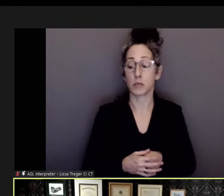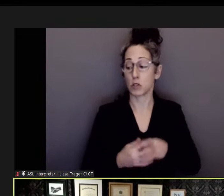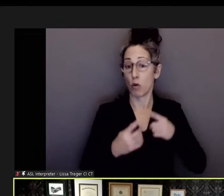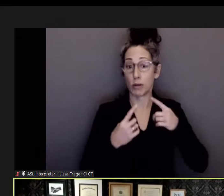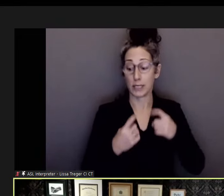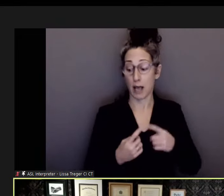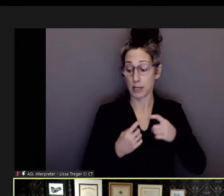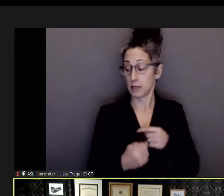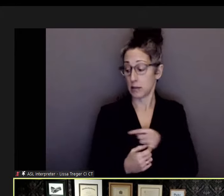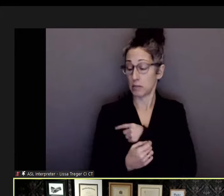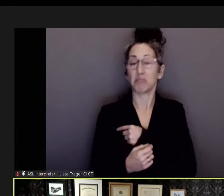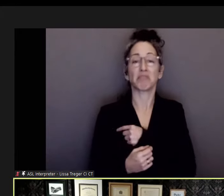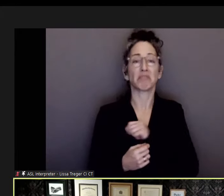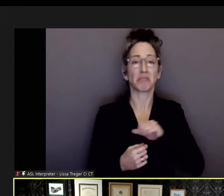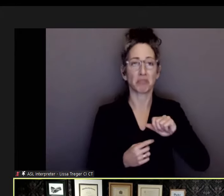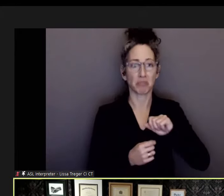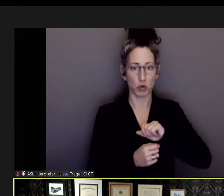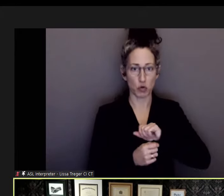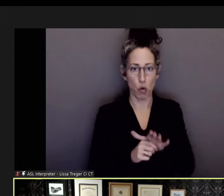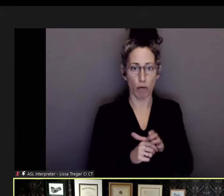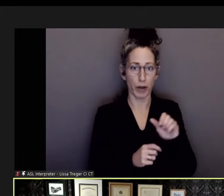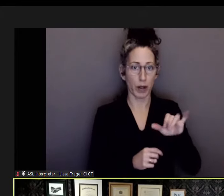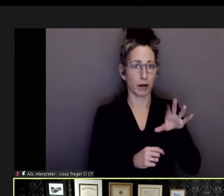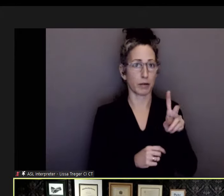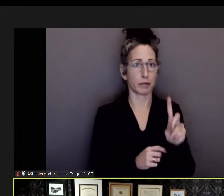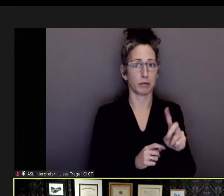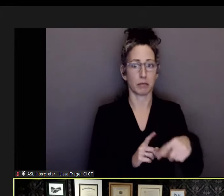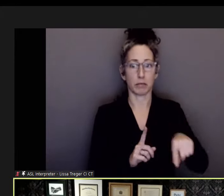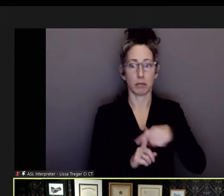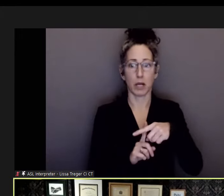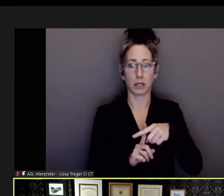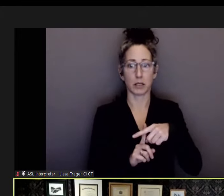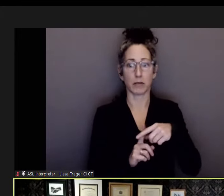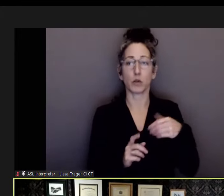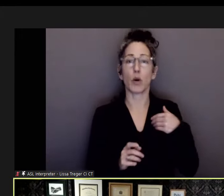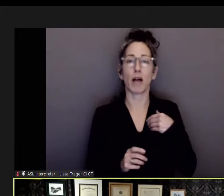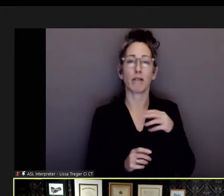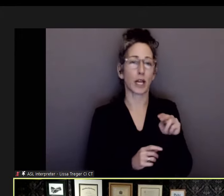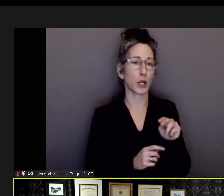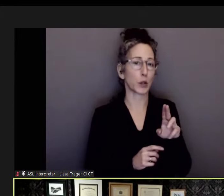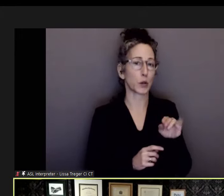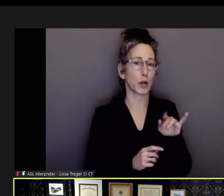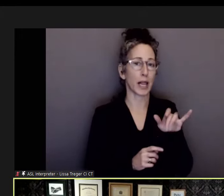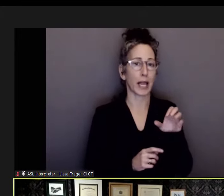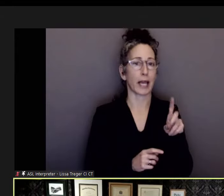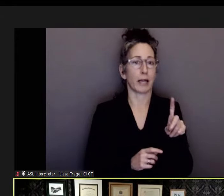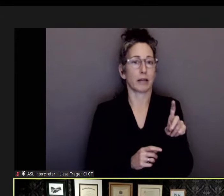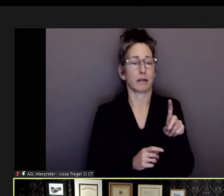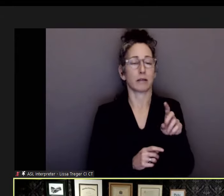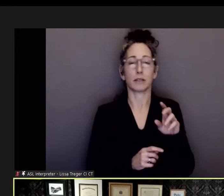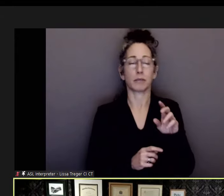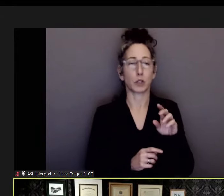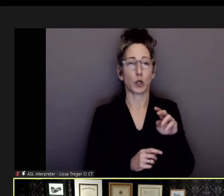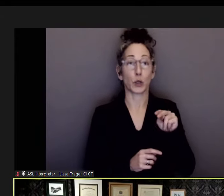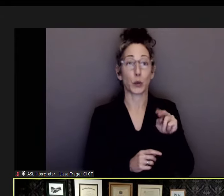virus infection via a nucleic acid test. So you had to have the viral RNA in